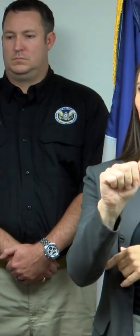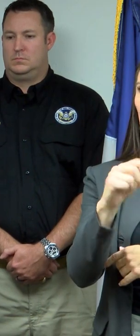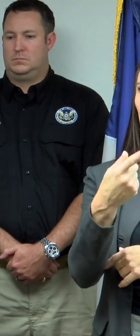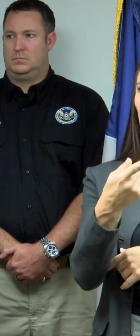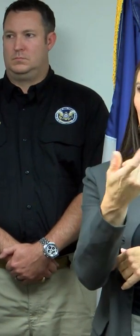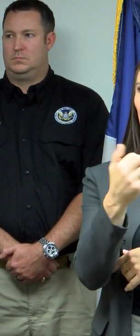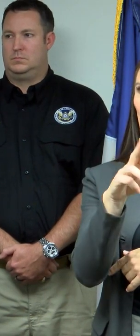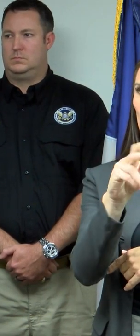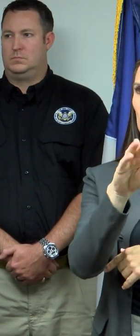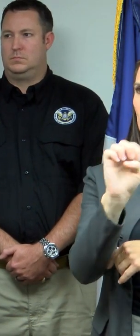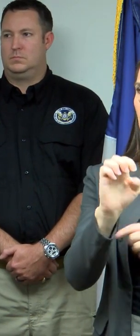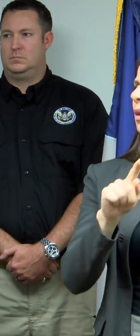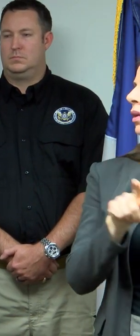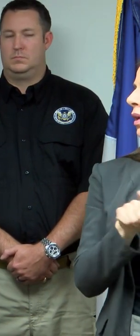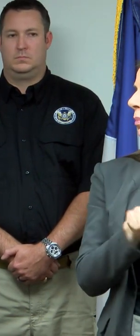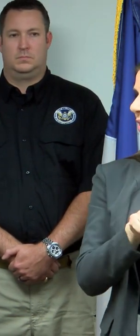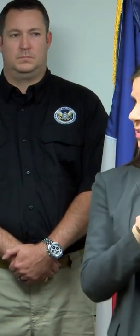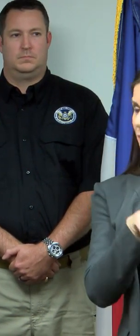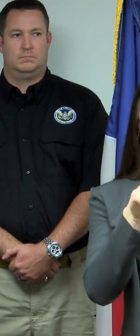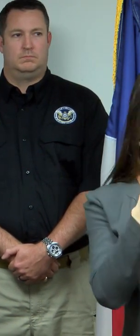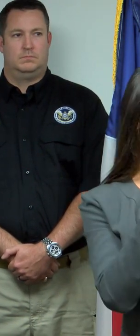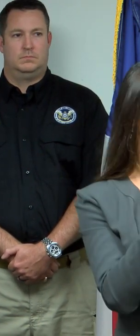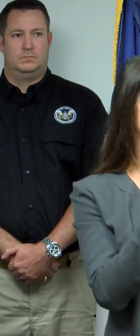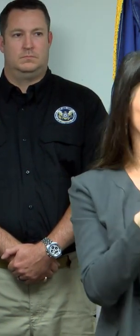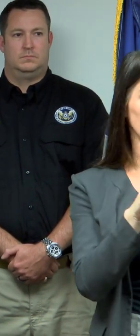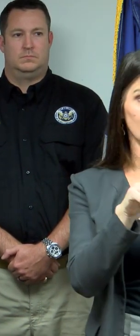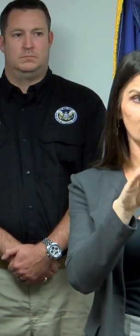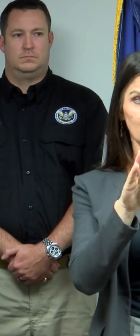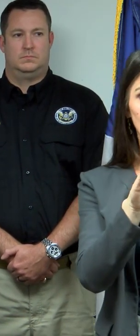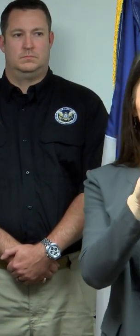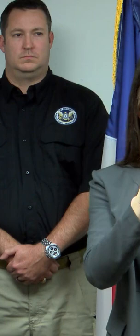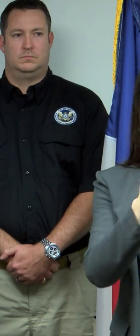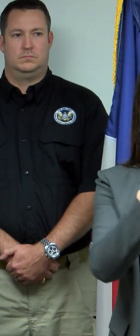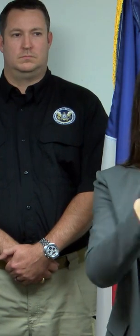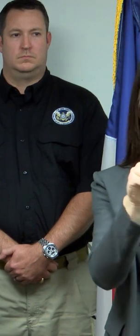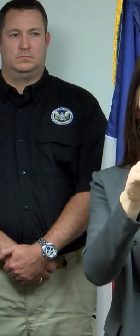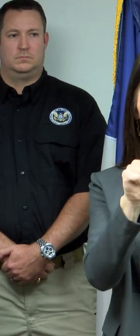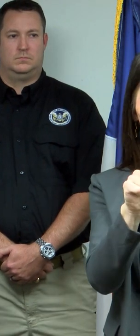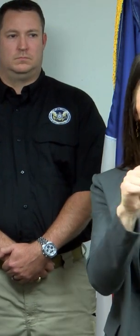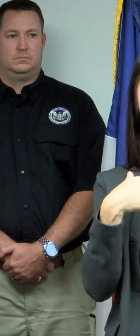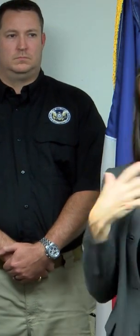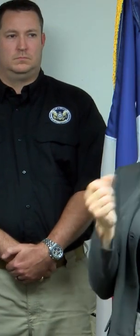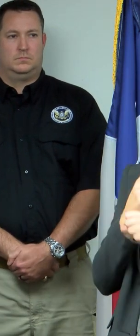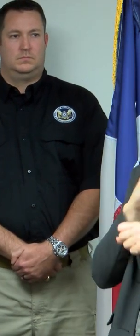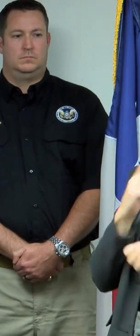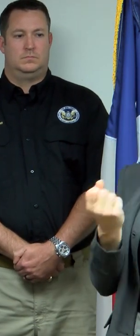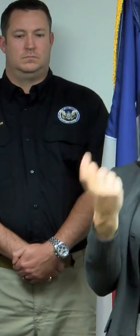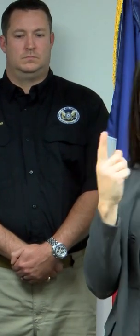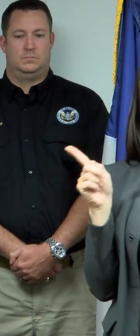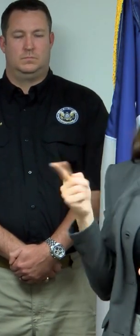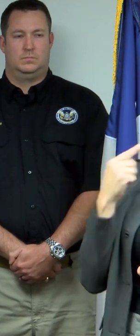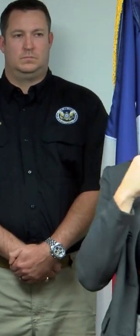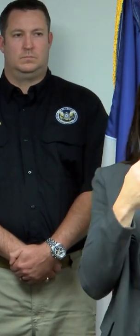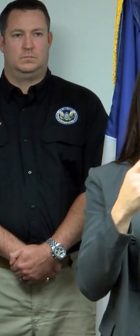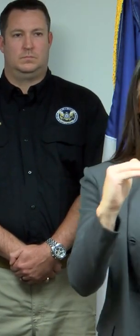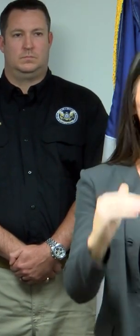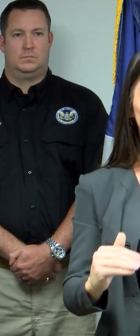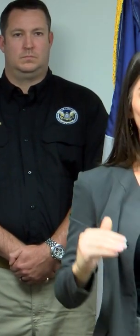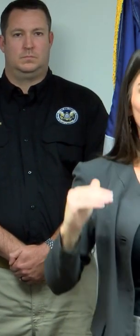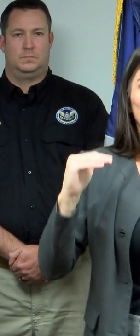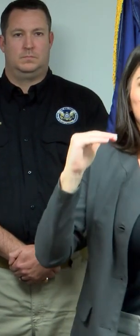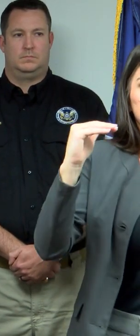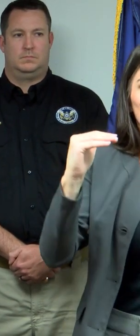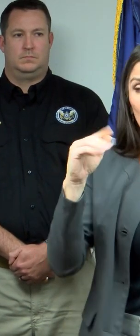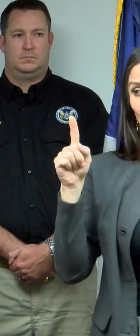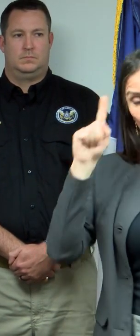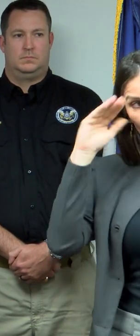tax day flood. As far as the Brazos River, I just want to make sure I understand correctly. You said it has risen. You expect it to stay high but not